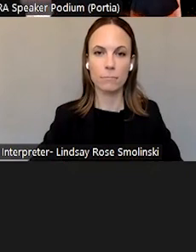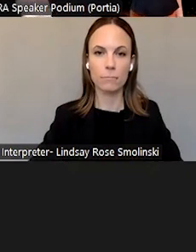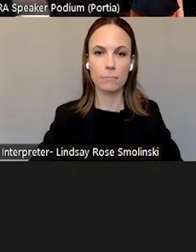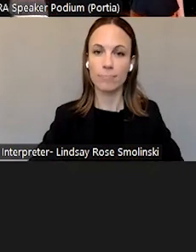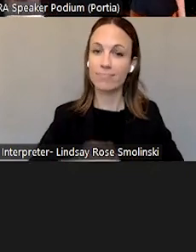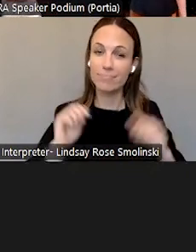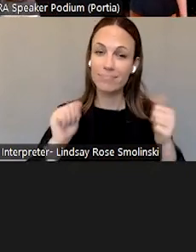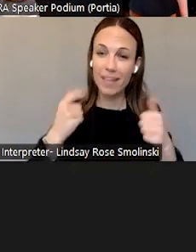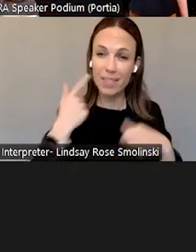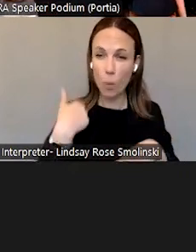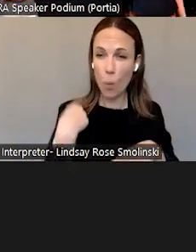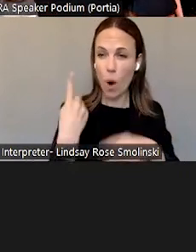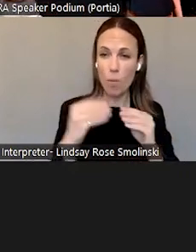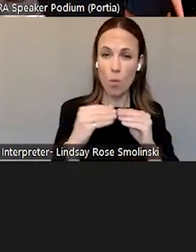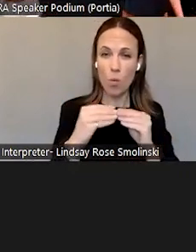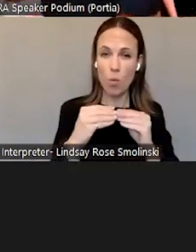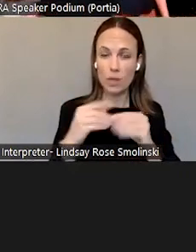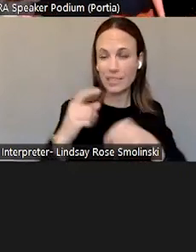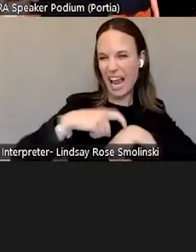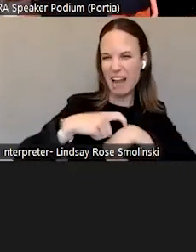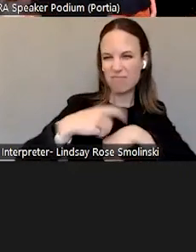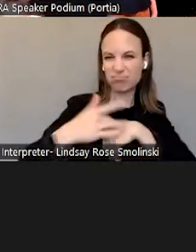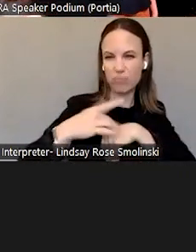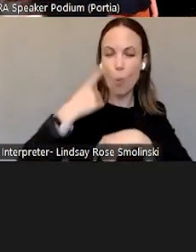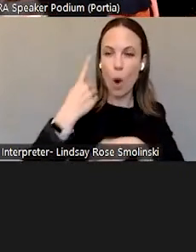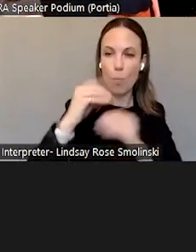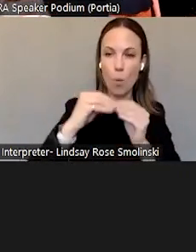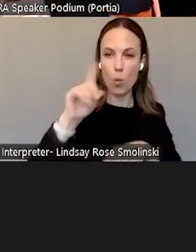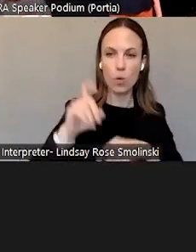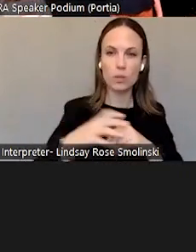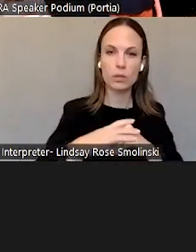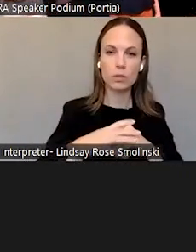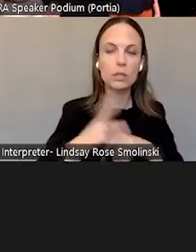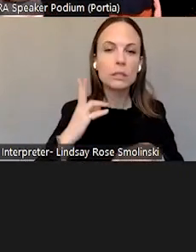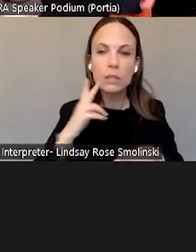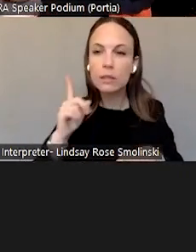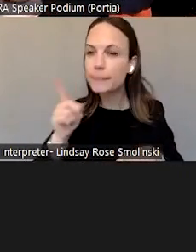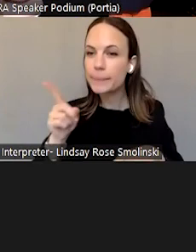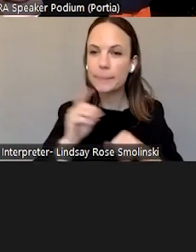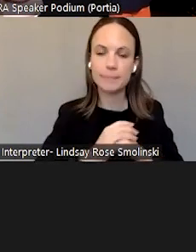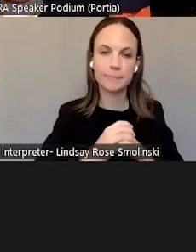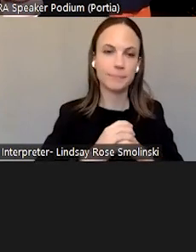Great. And I think we've got time for one more question. I see a hand over here.